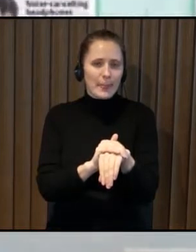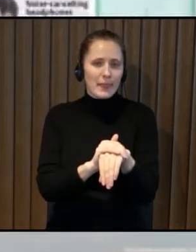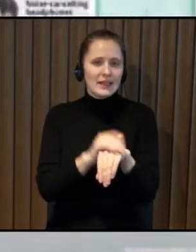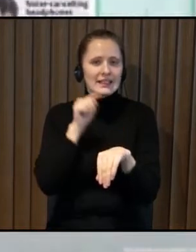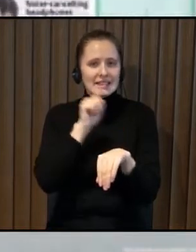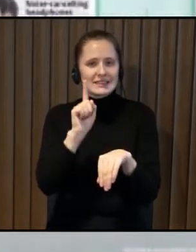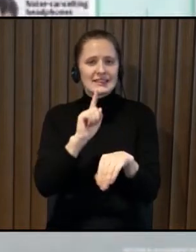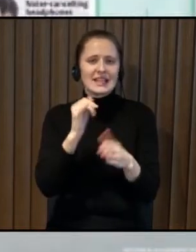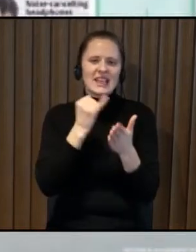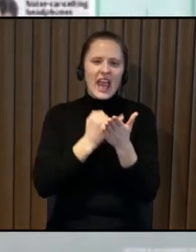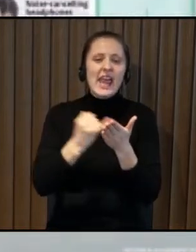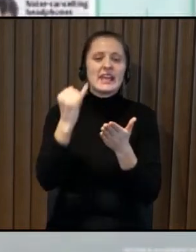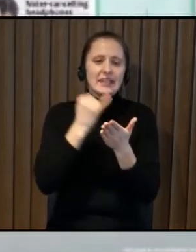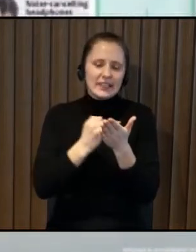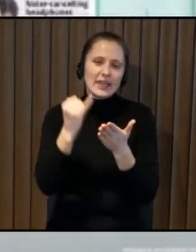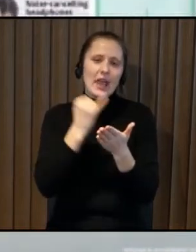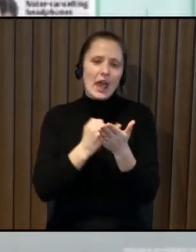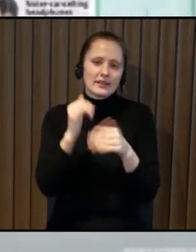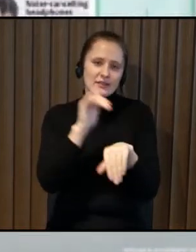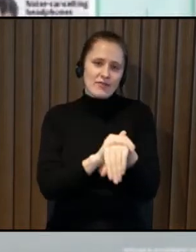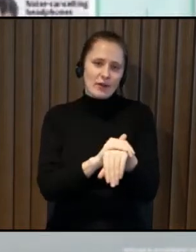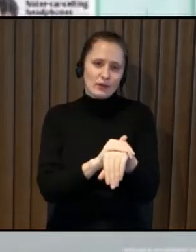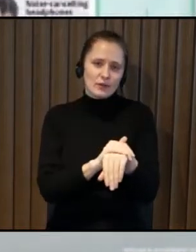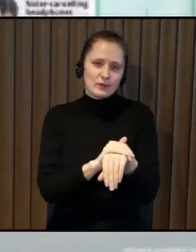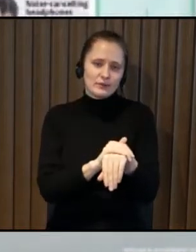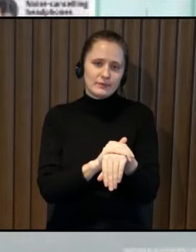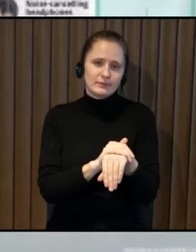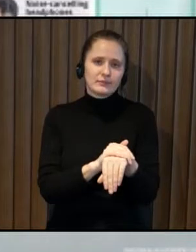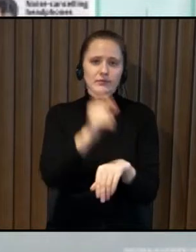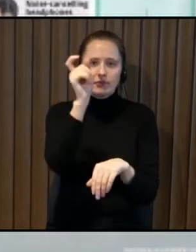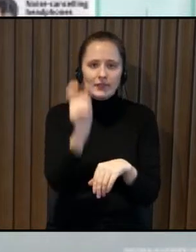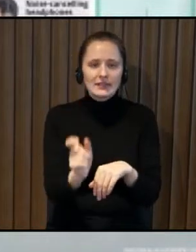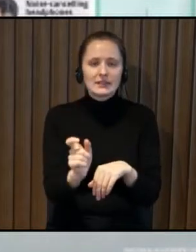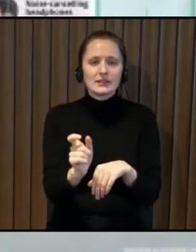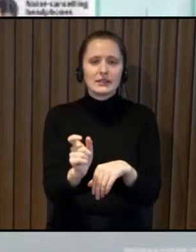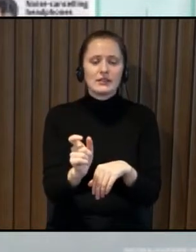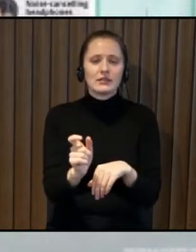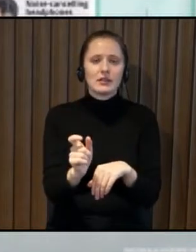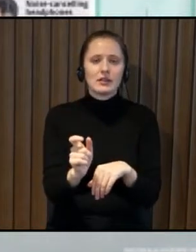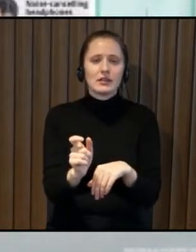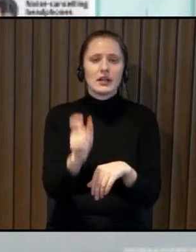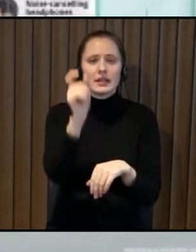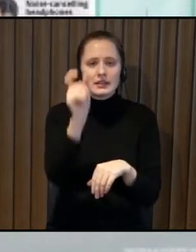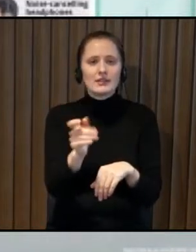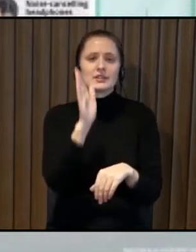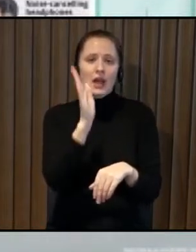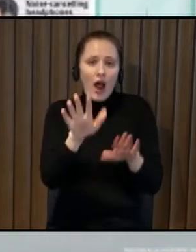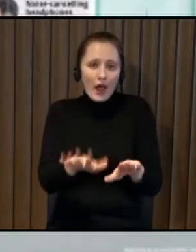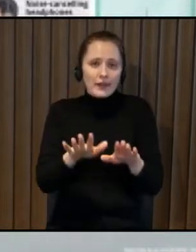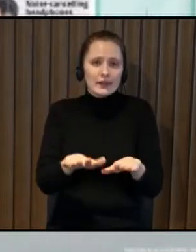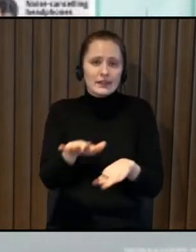physiology is a very, very important factor. It's a factor of hygiene. If a